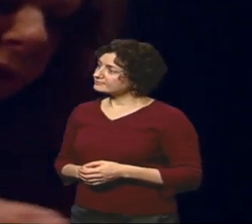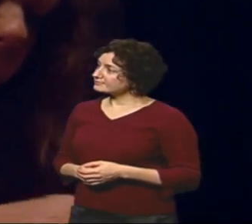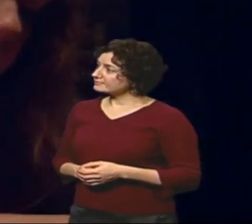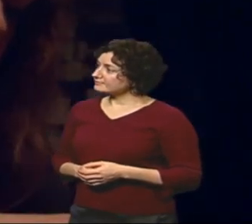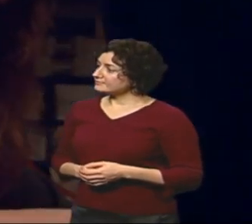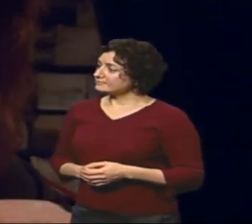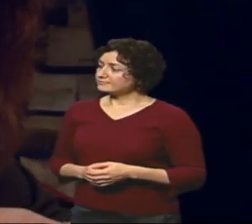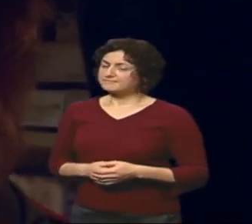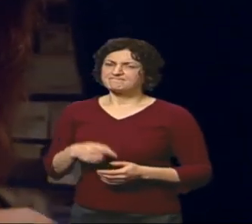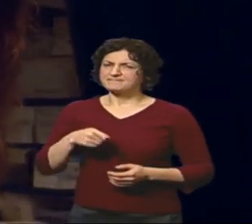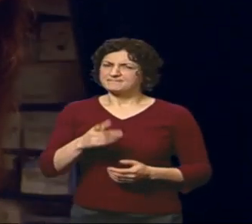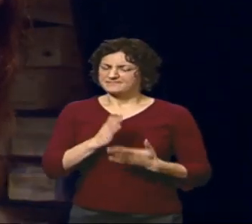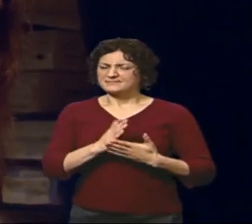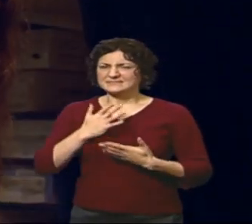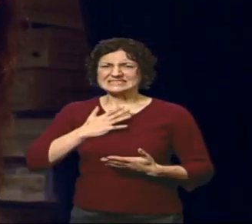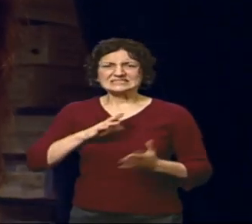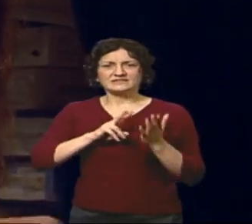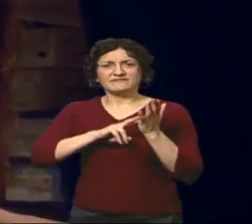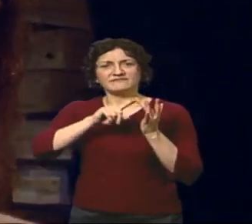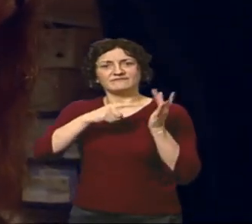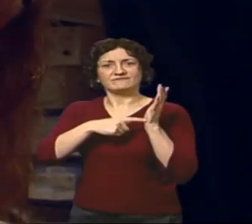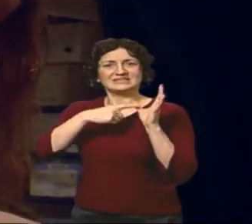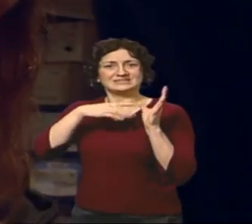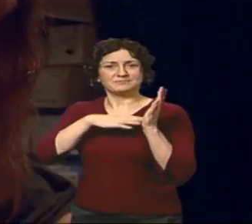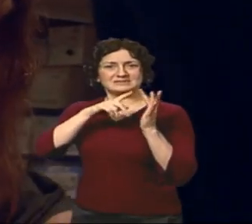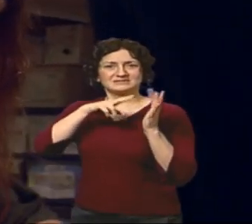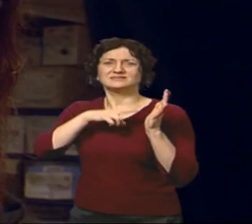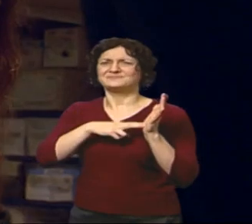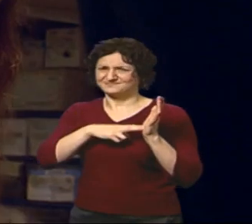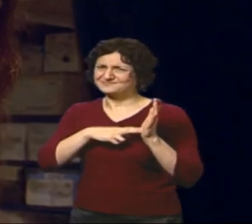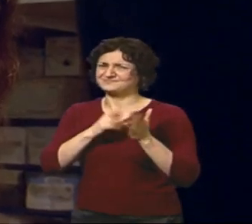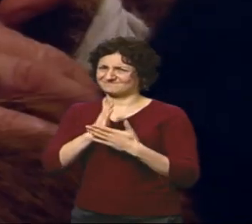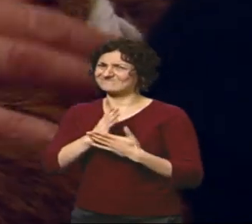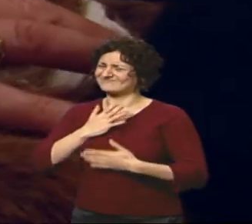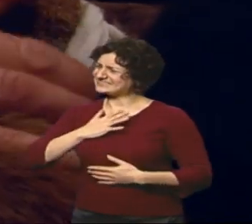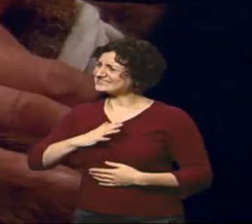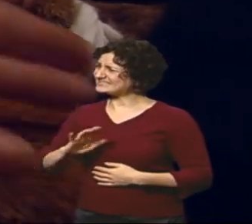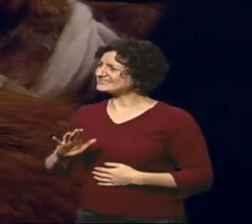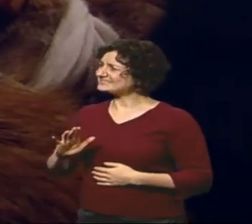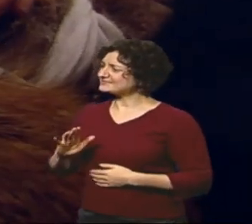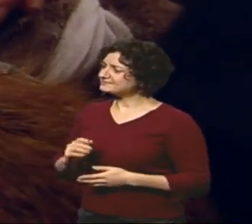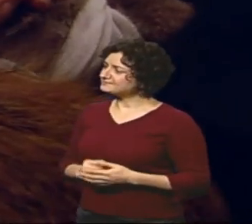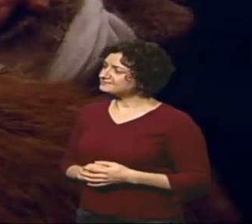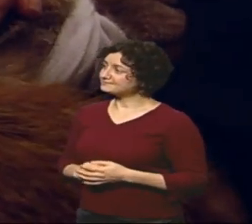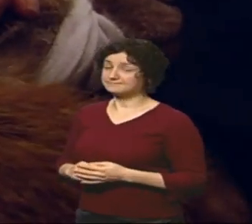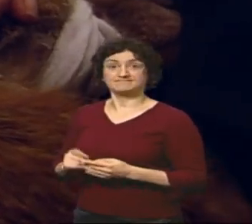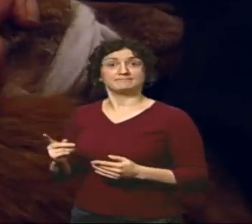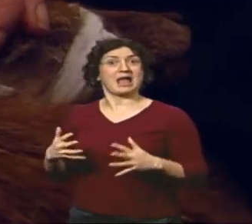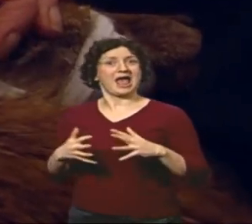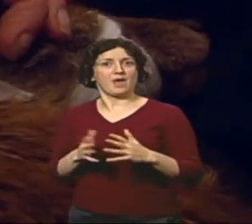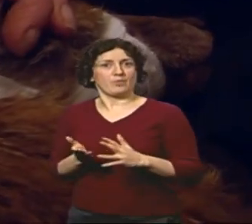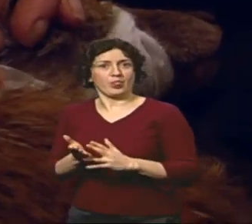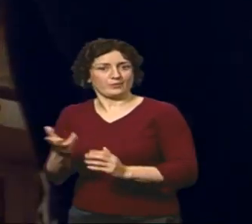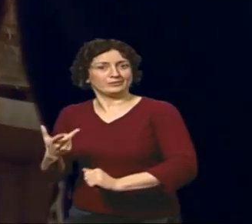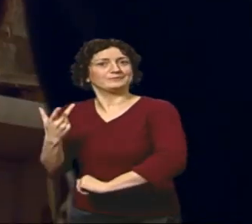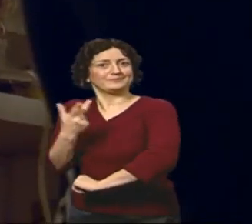I think she needs some vitamins though. Yeah, she sounds like she needs something, doesn't she? It's all... a boost. Vitamins in these situations are best given